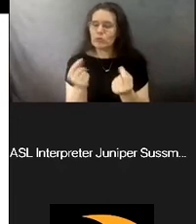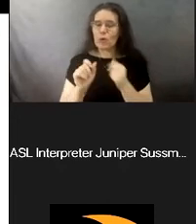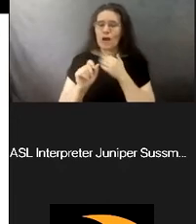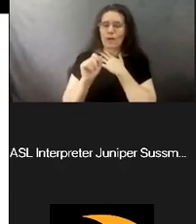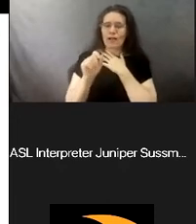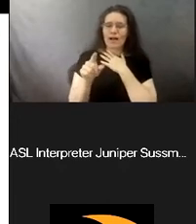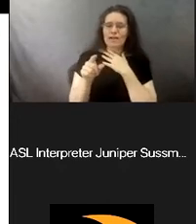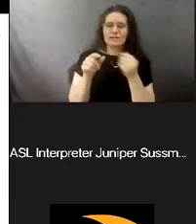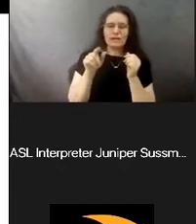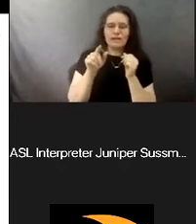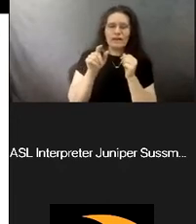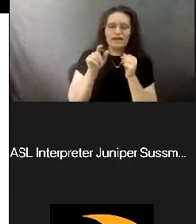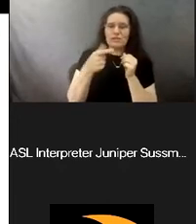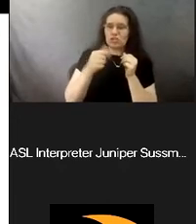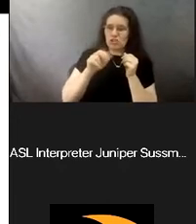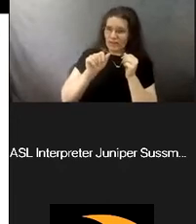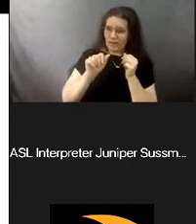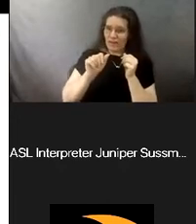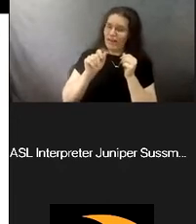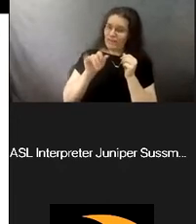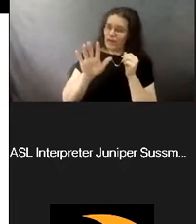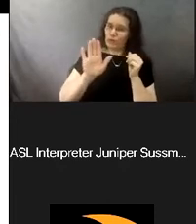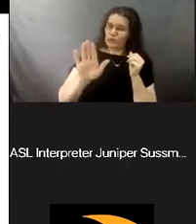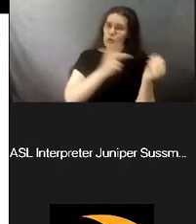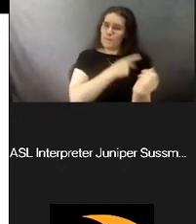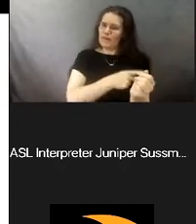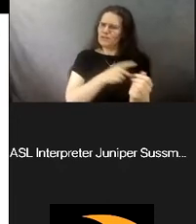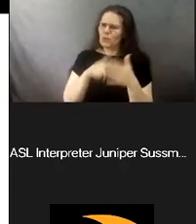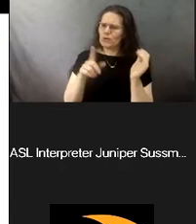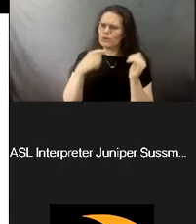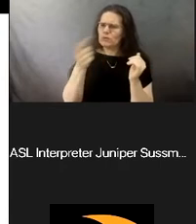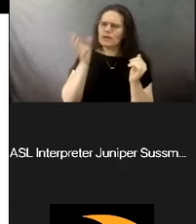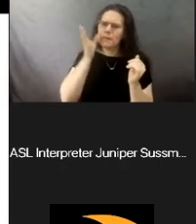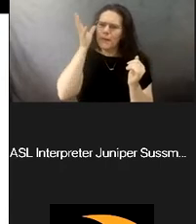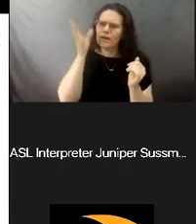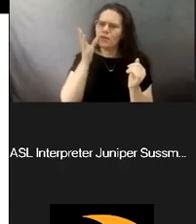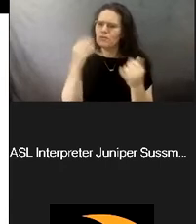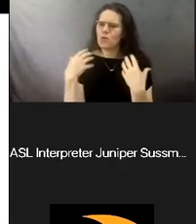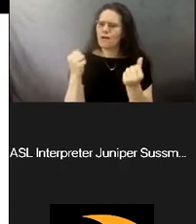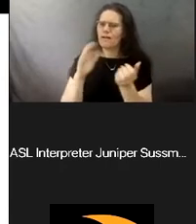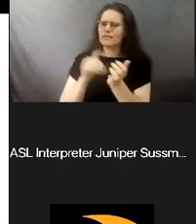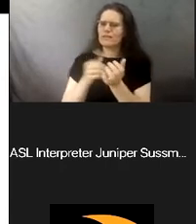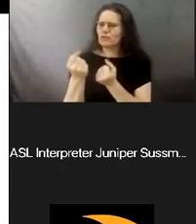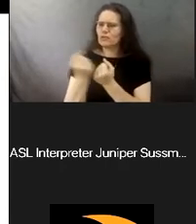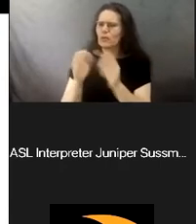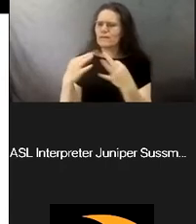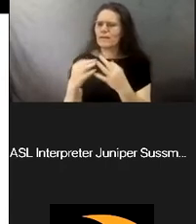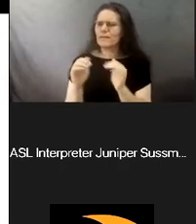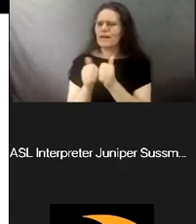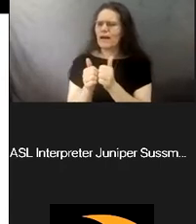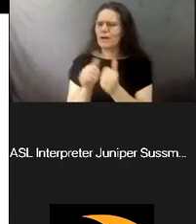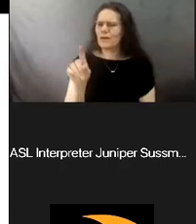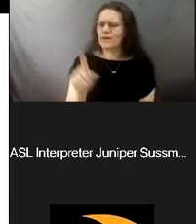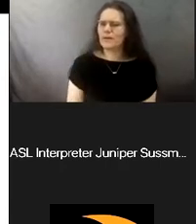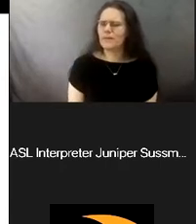Neighborhood Family Practice, how would you advise her parents to proceed, or what can the health center do to support the family? Yeah, I